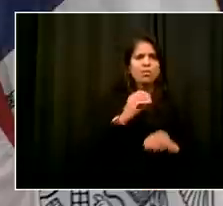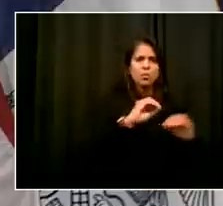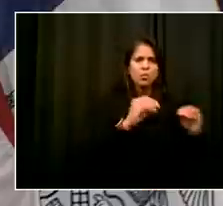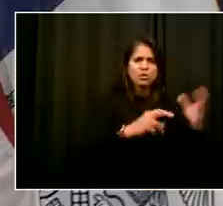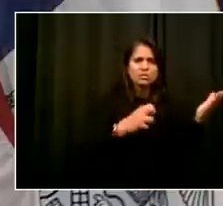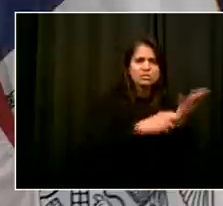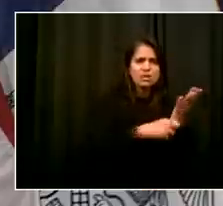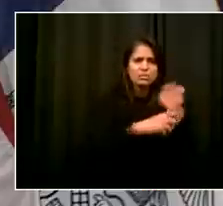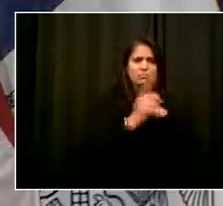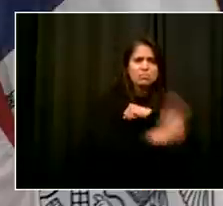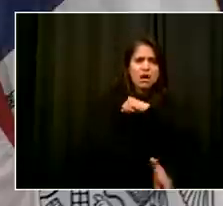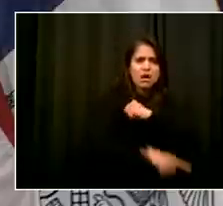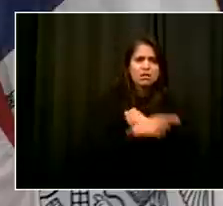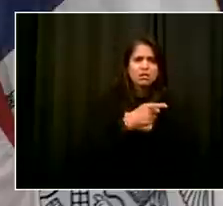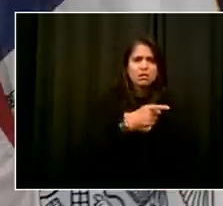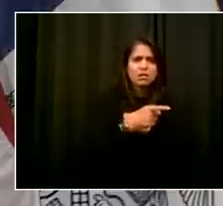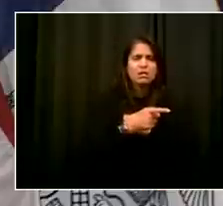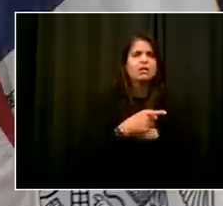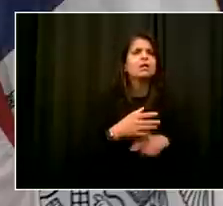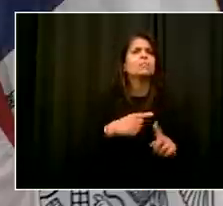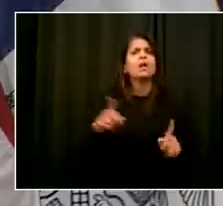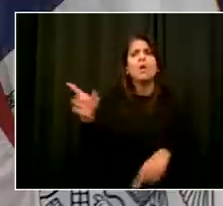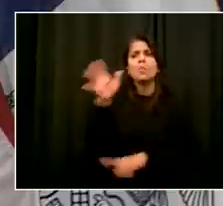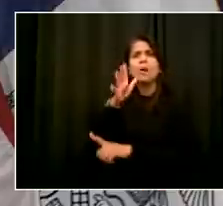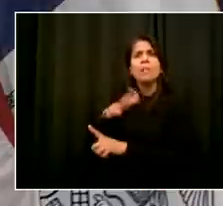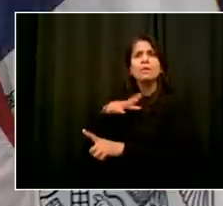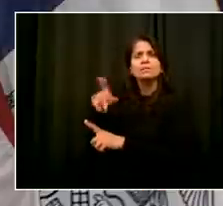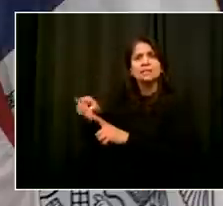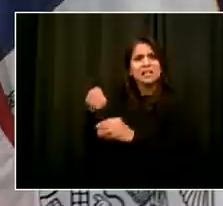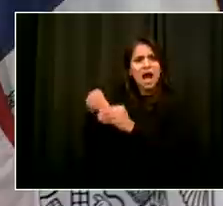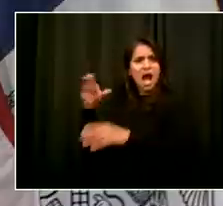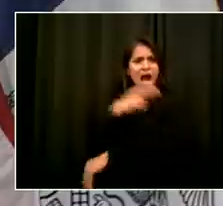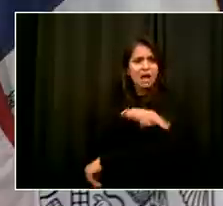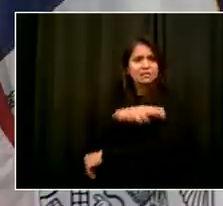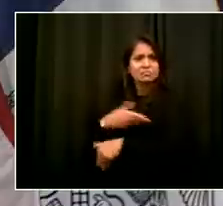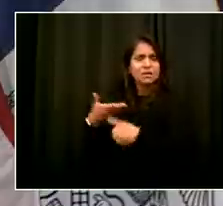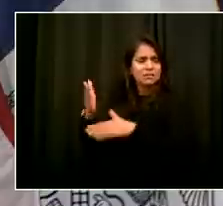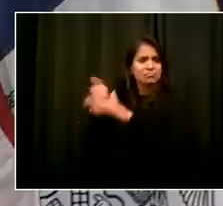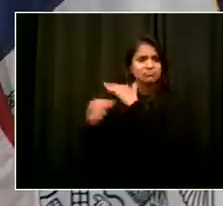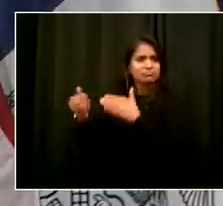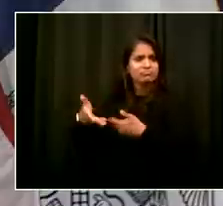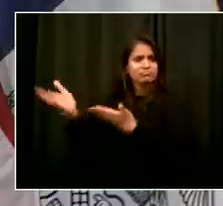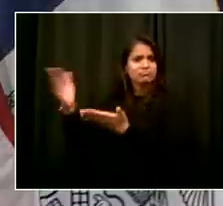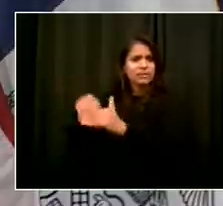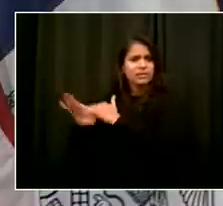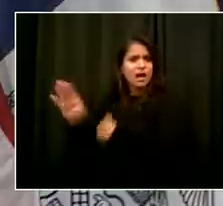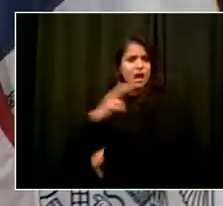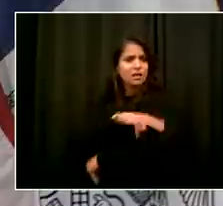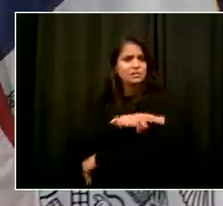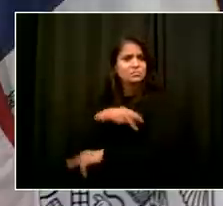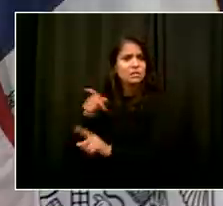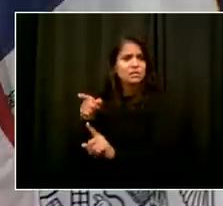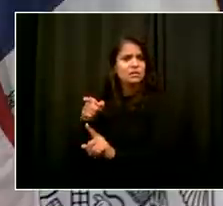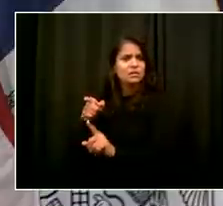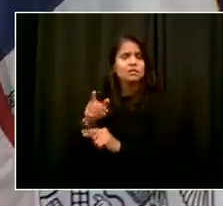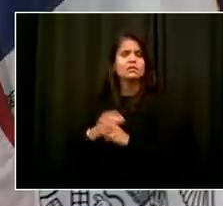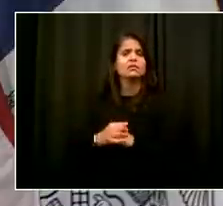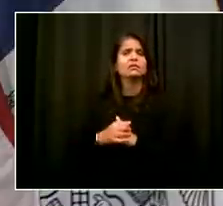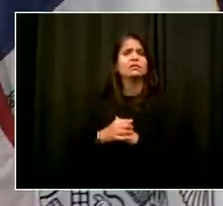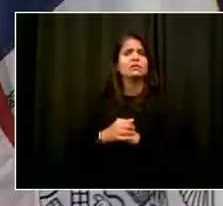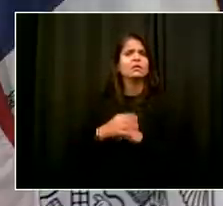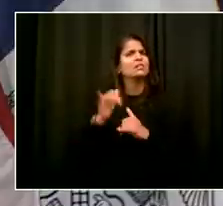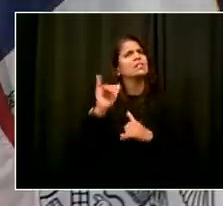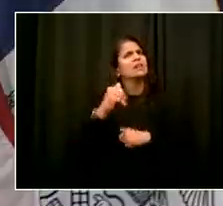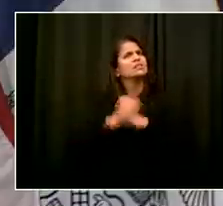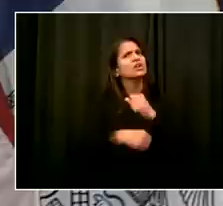going through a light and hitting that car, do you think in a year where we're seeing 15% more traffic-related fatalities that this there's a better message to